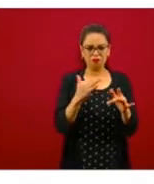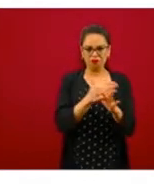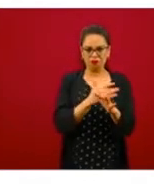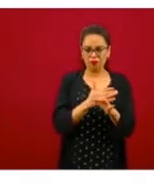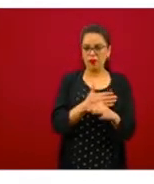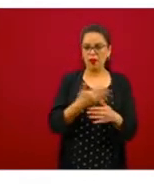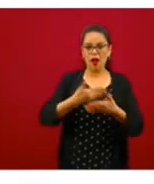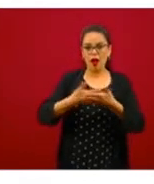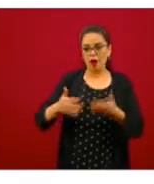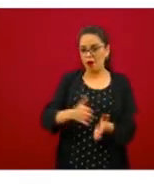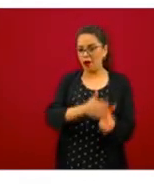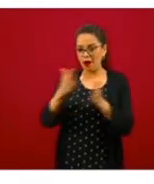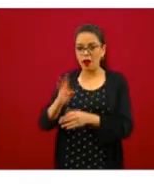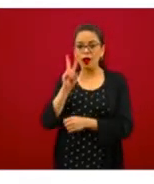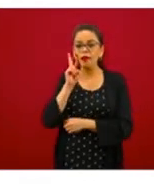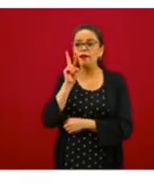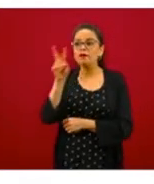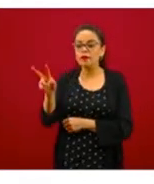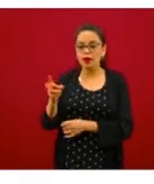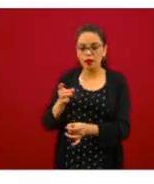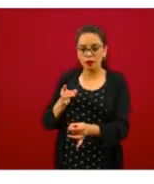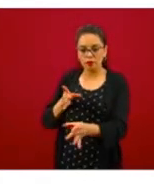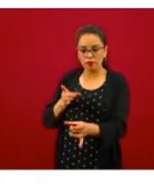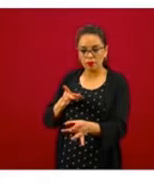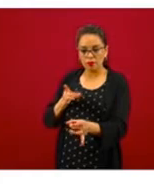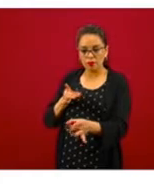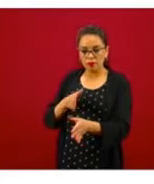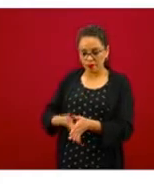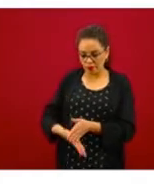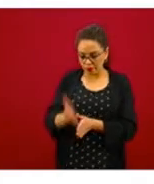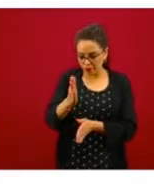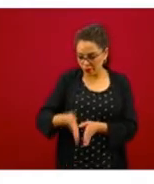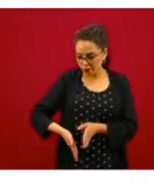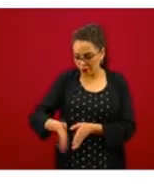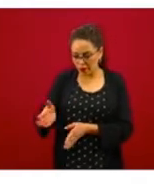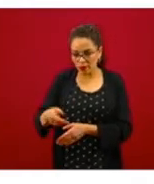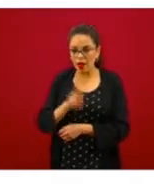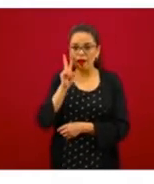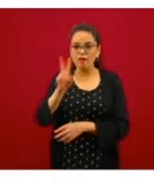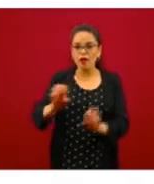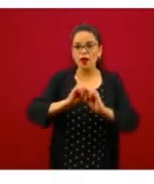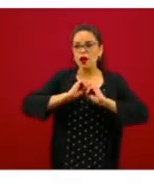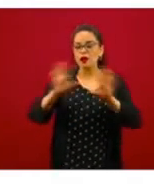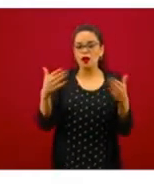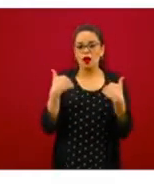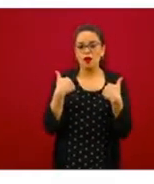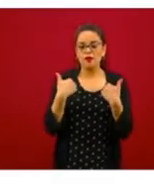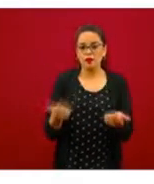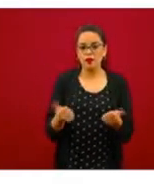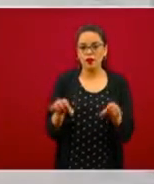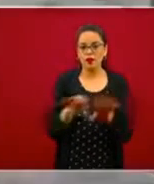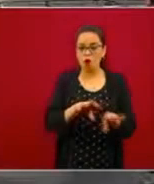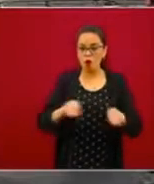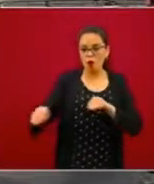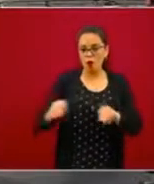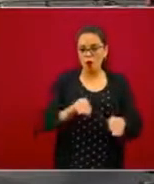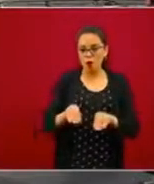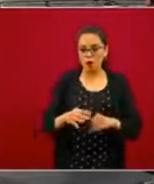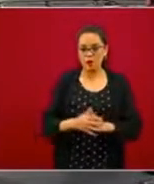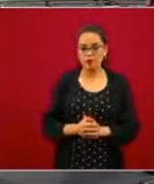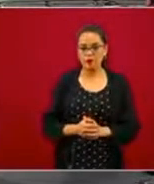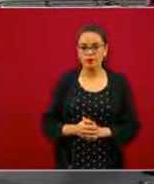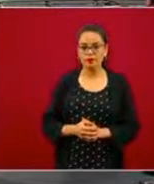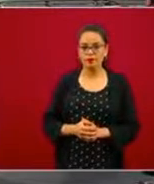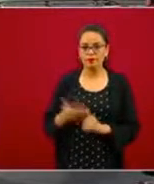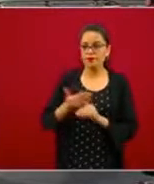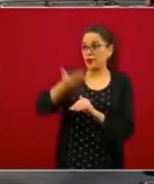That's what tienen we que call haber engineering. señales We must claras. have Ustedes clear mismos, signaling si ven que hace signs un año la so conferencia that nos se people know sentaban how to con behave.